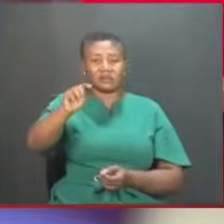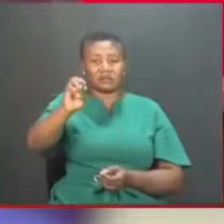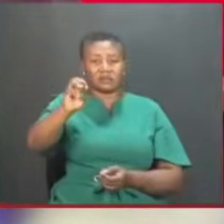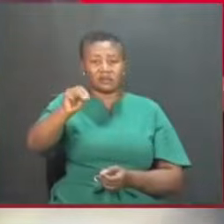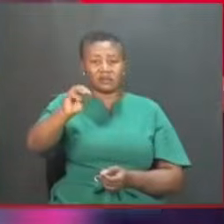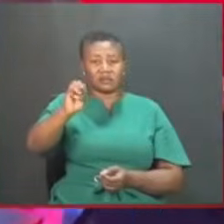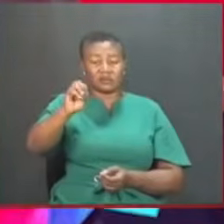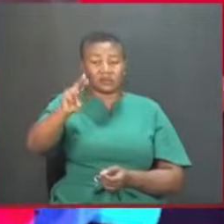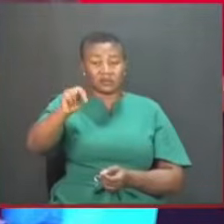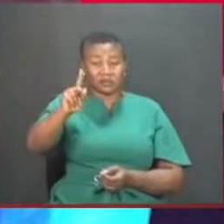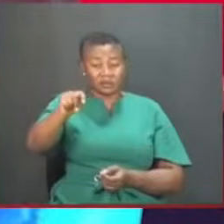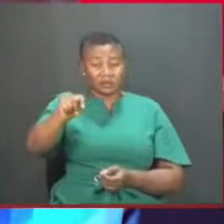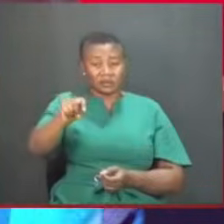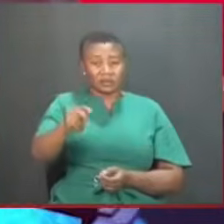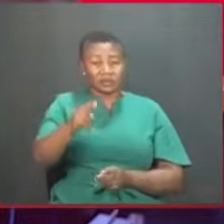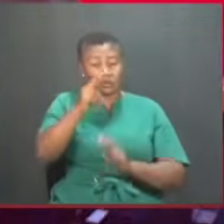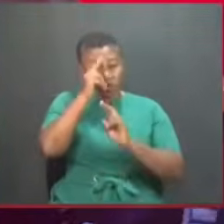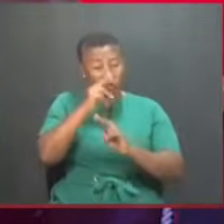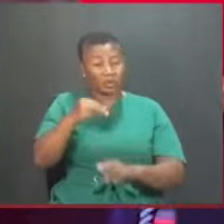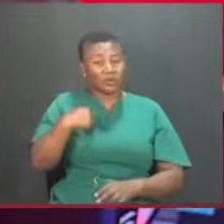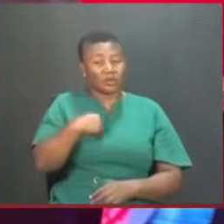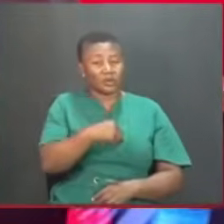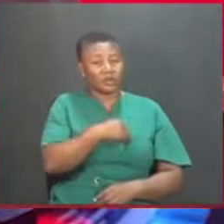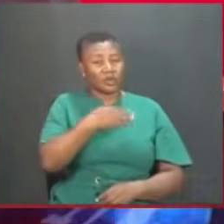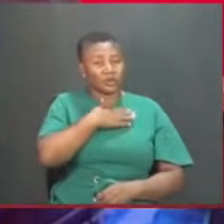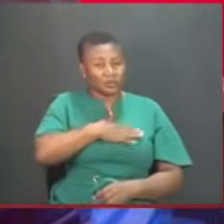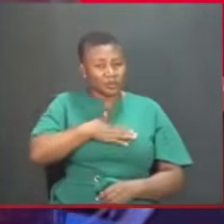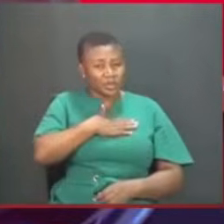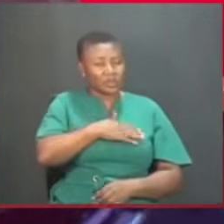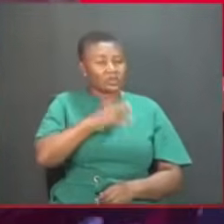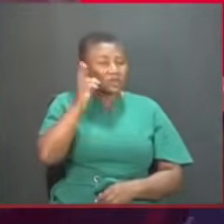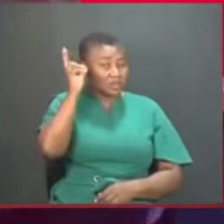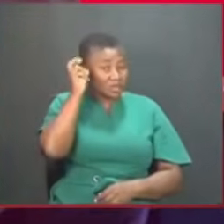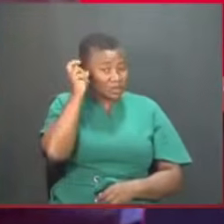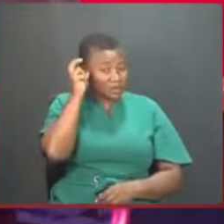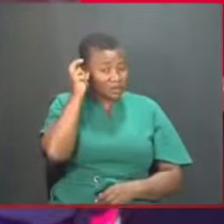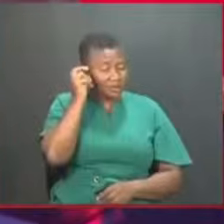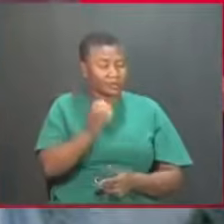Honorable members, please, may I have your ears?